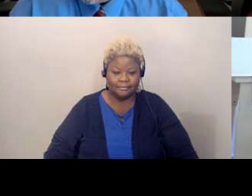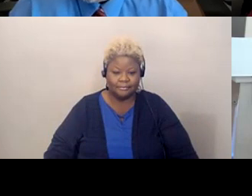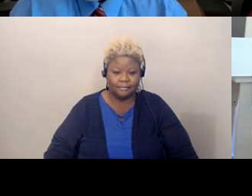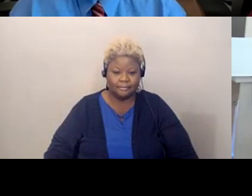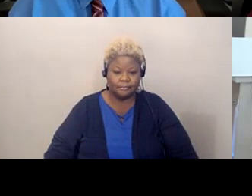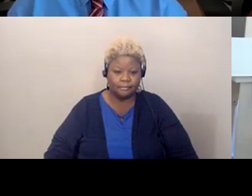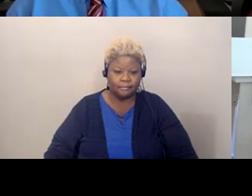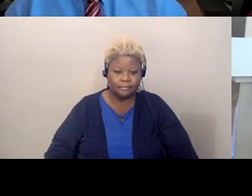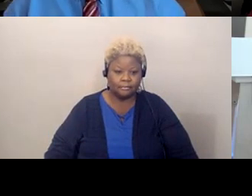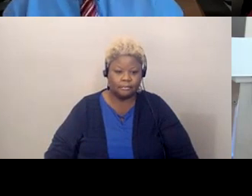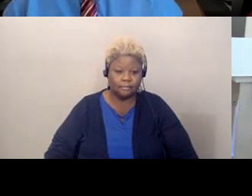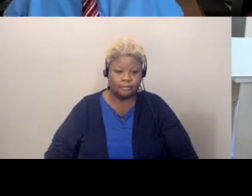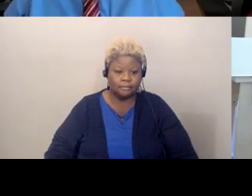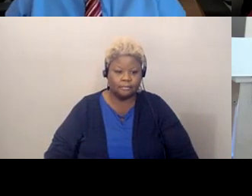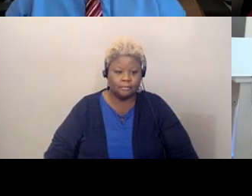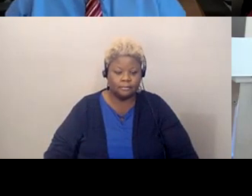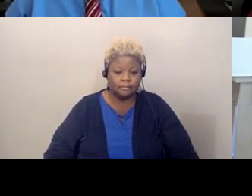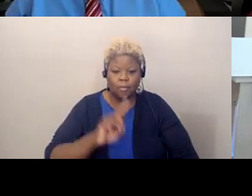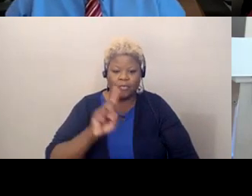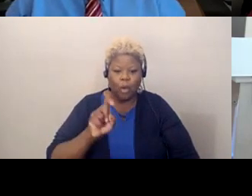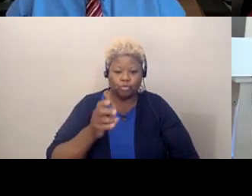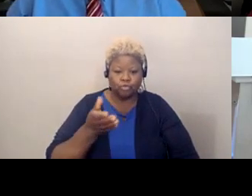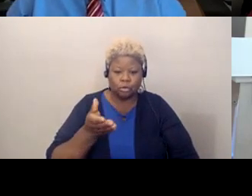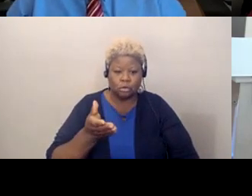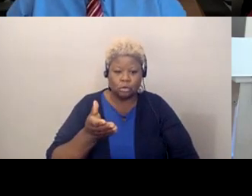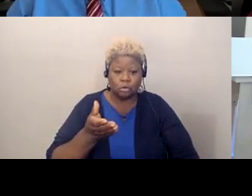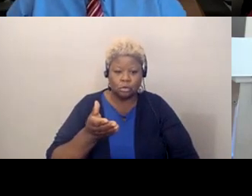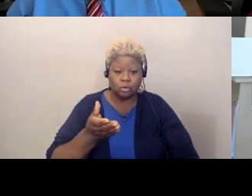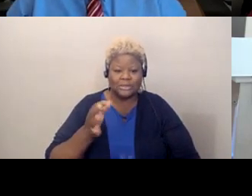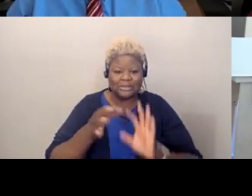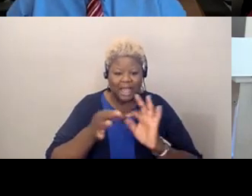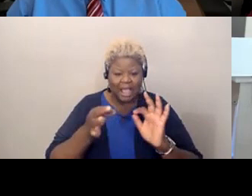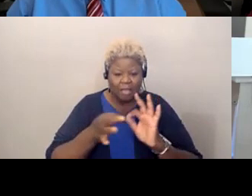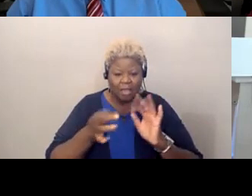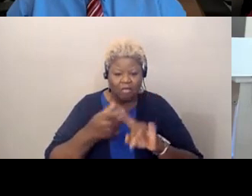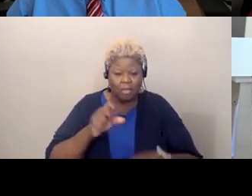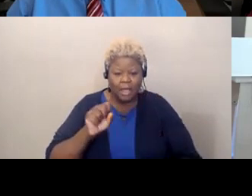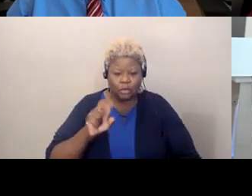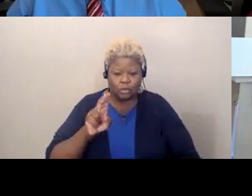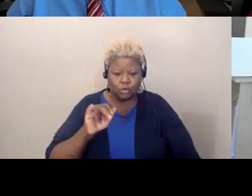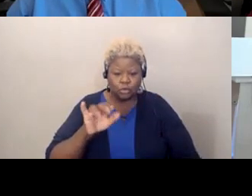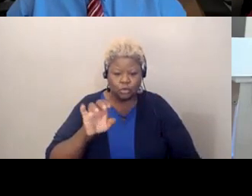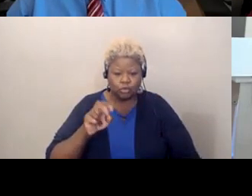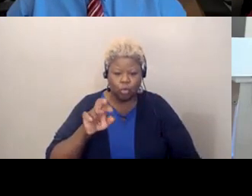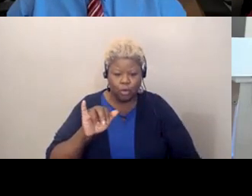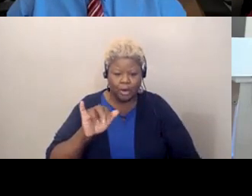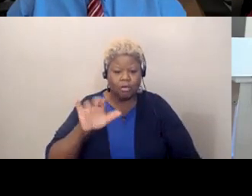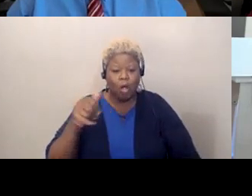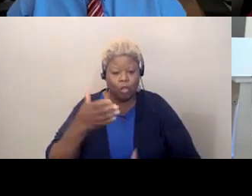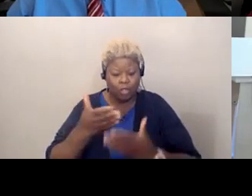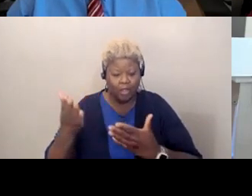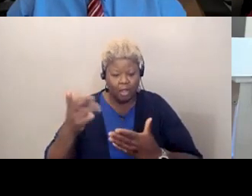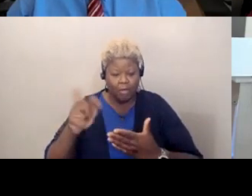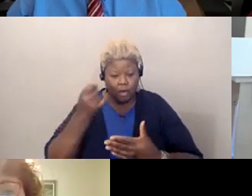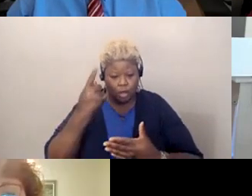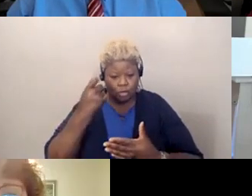Okay. There's another question, a statement from Susie Turi. The other thing that needs to be understood,